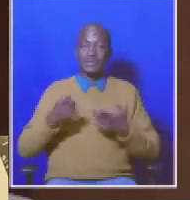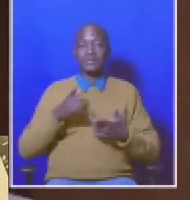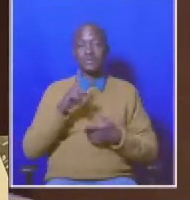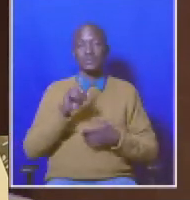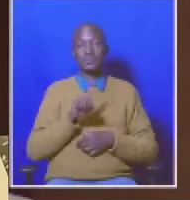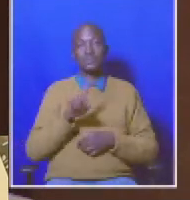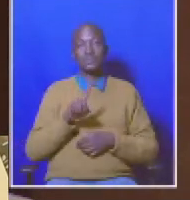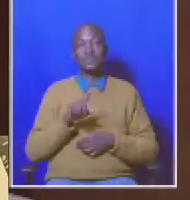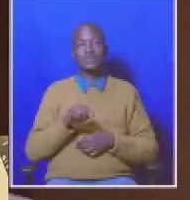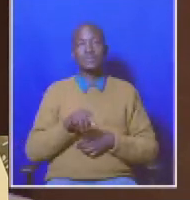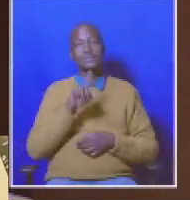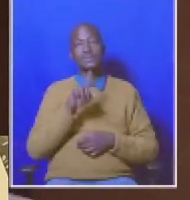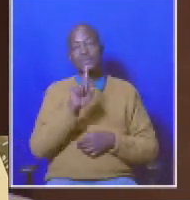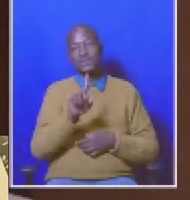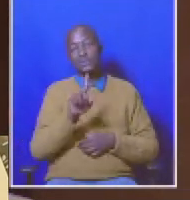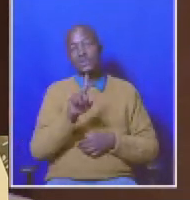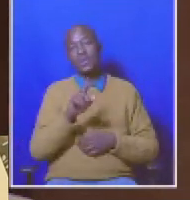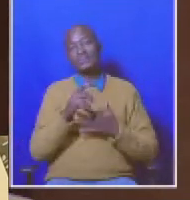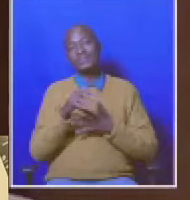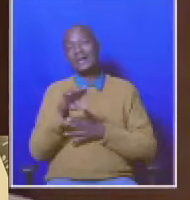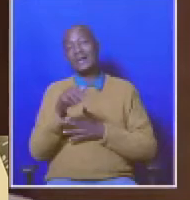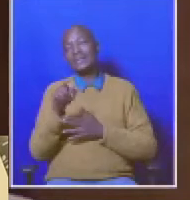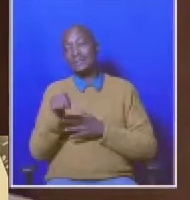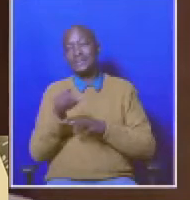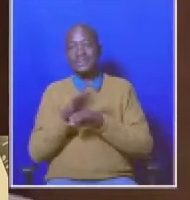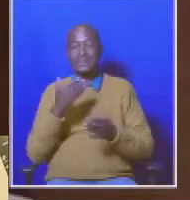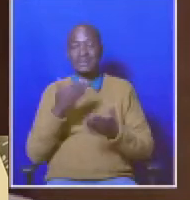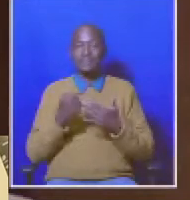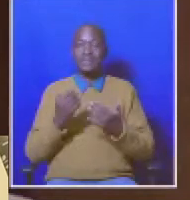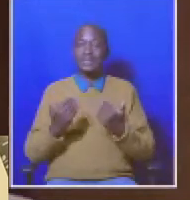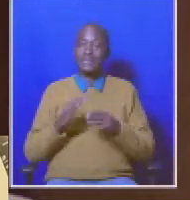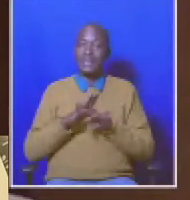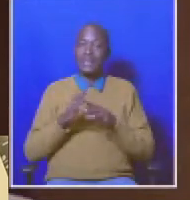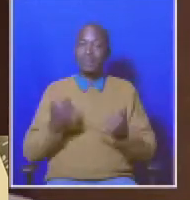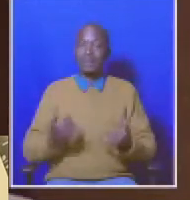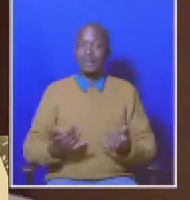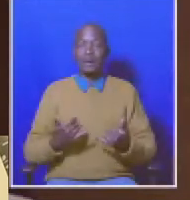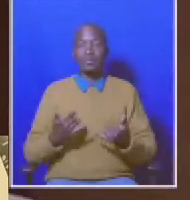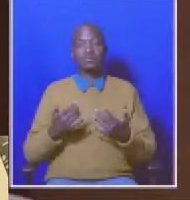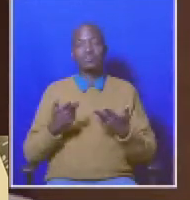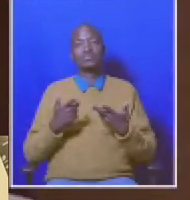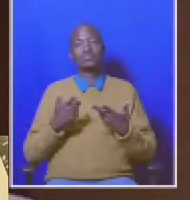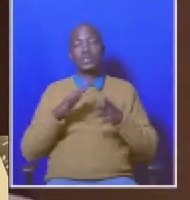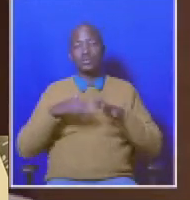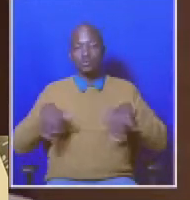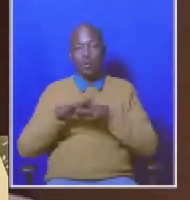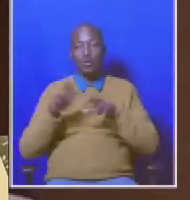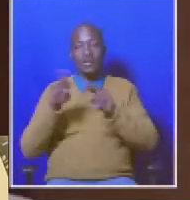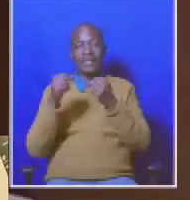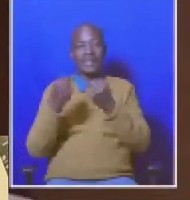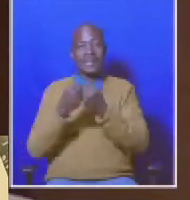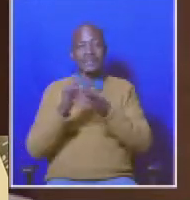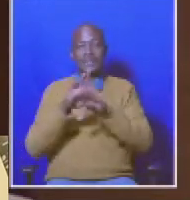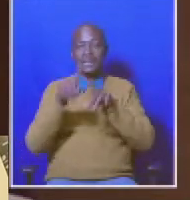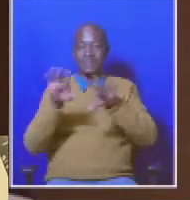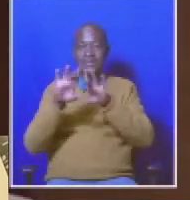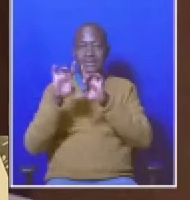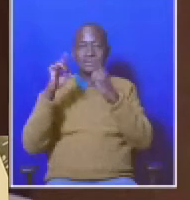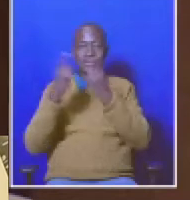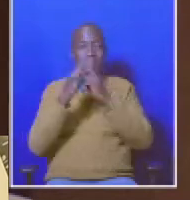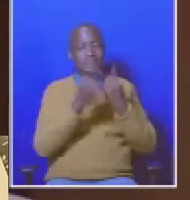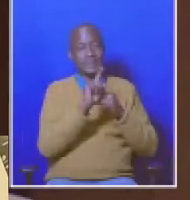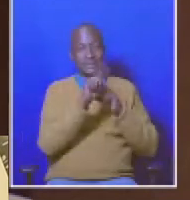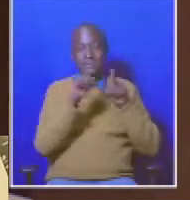that one would have expected that by now all national, provincial departments and other entities of